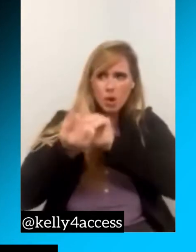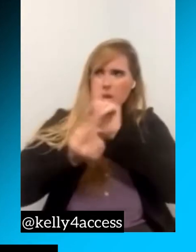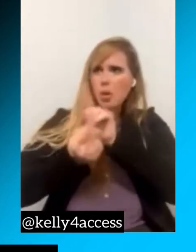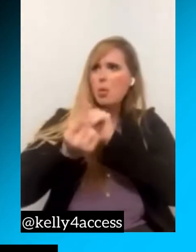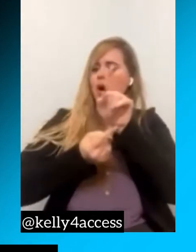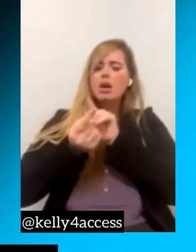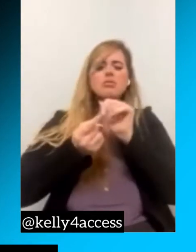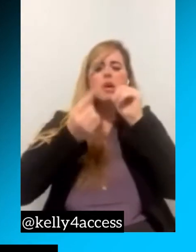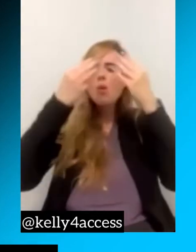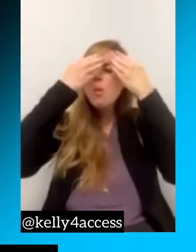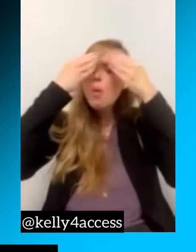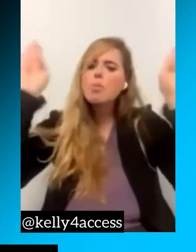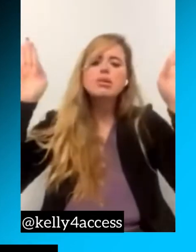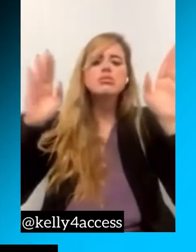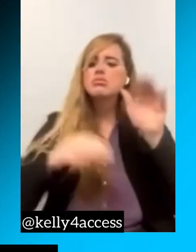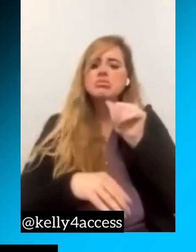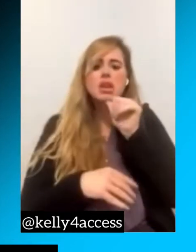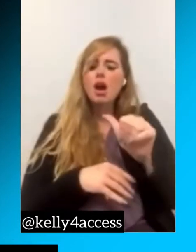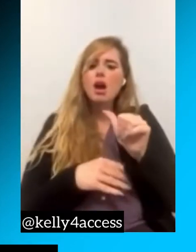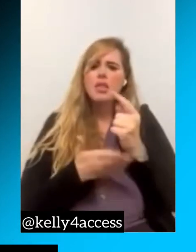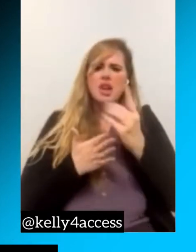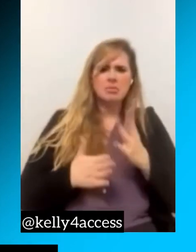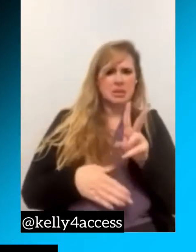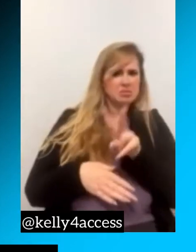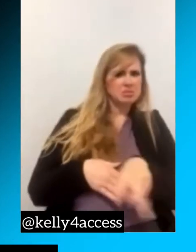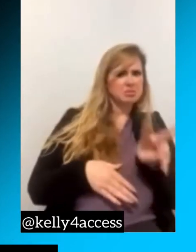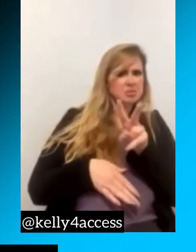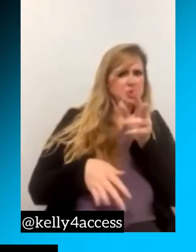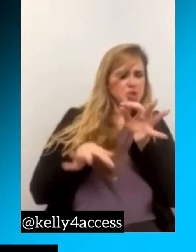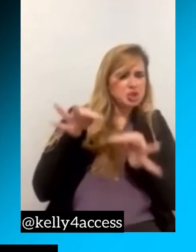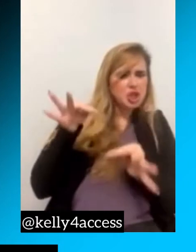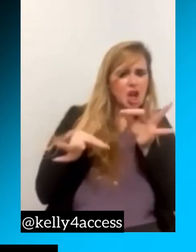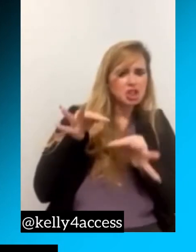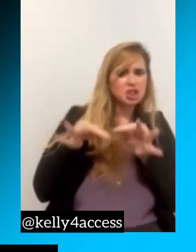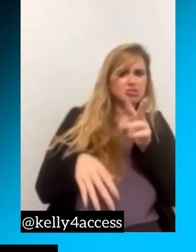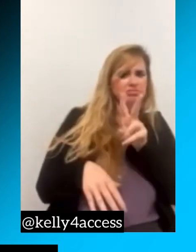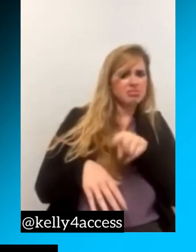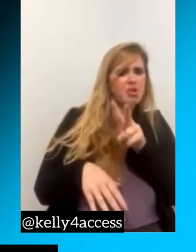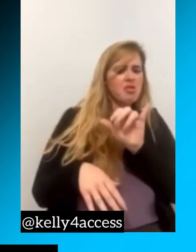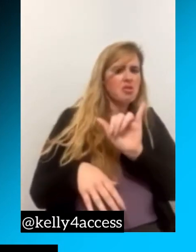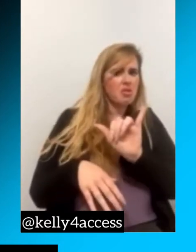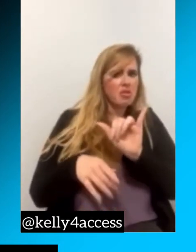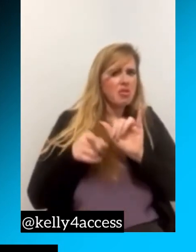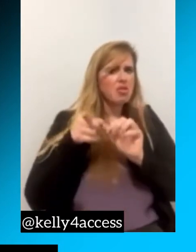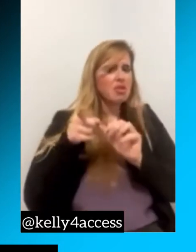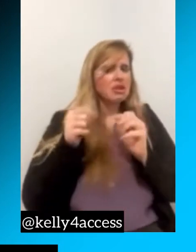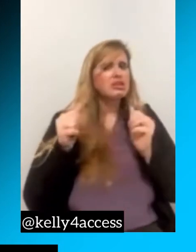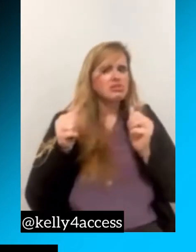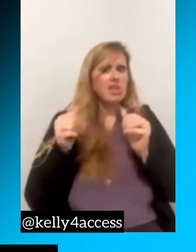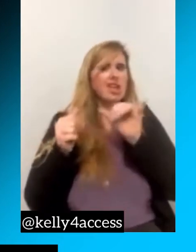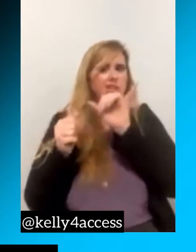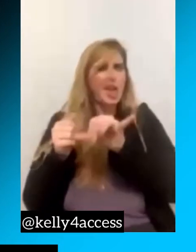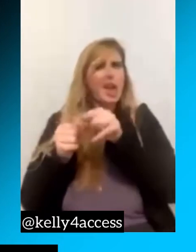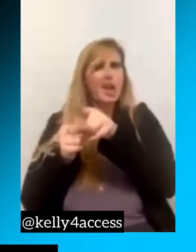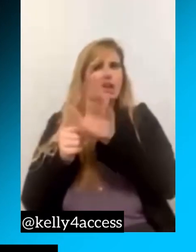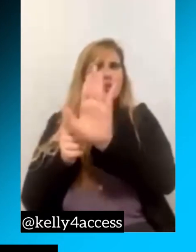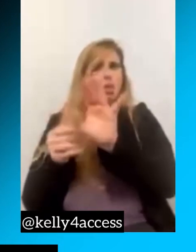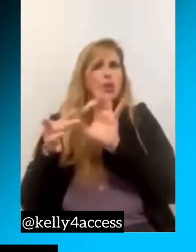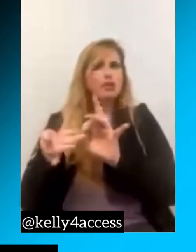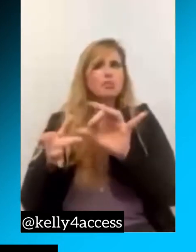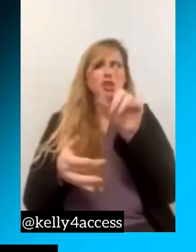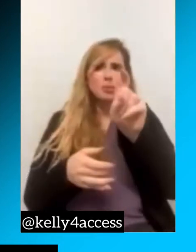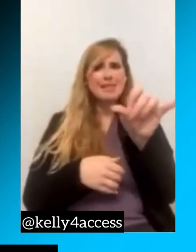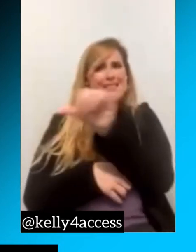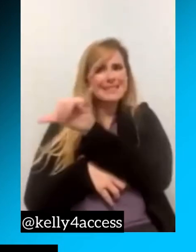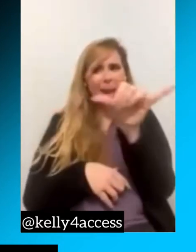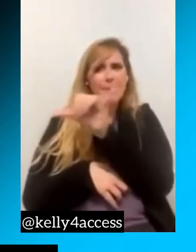make assumptions. They may make assumptions that it works like a monogamous relationship, that there is a hierarchy, that there